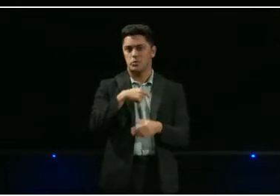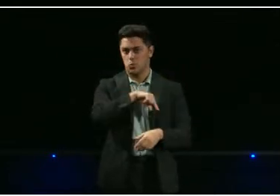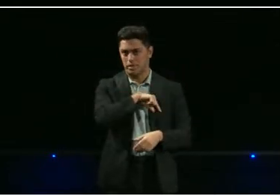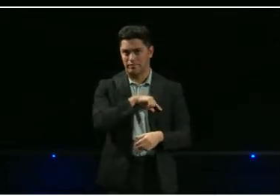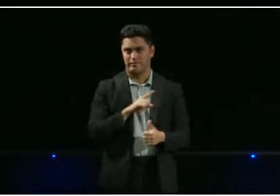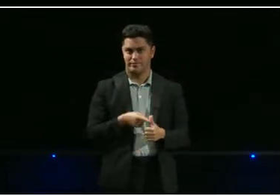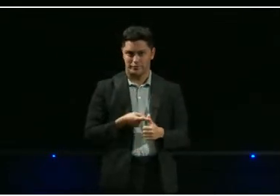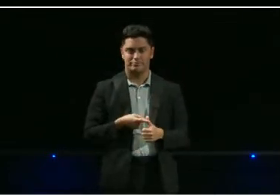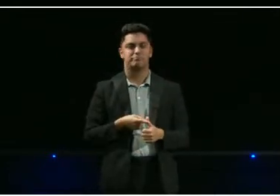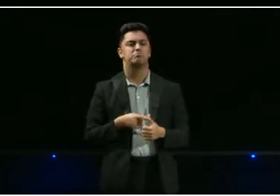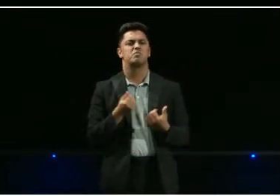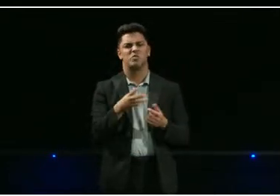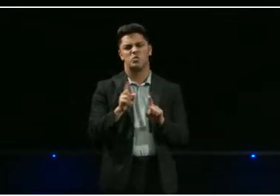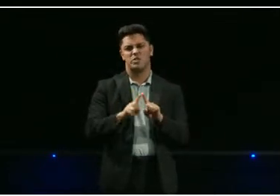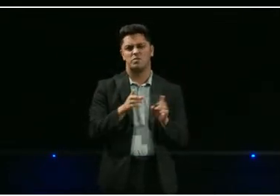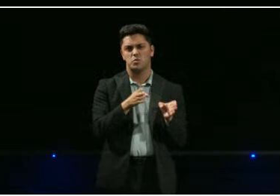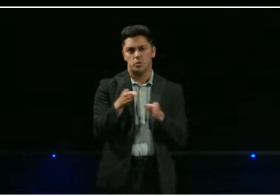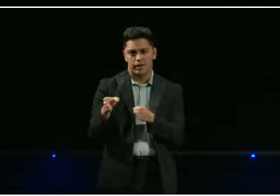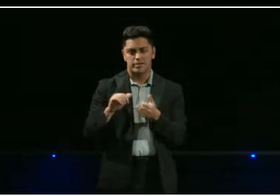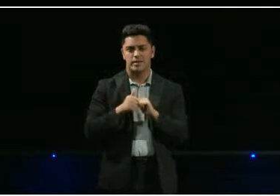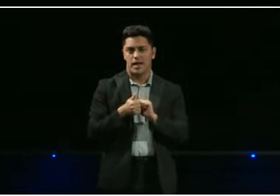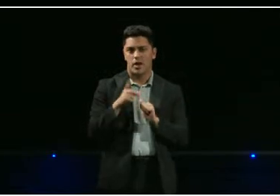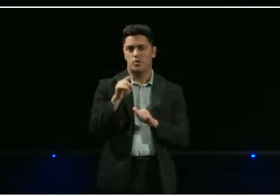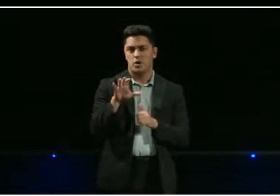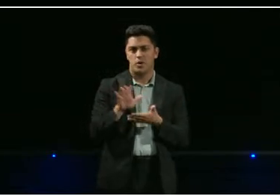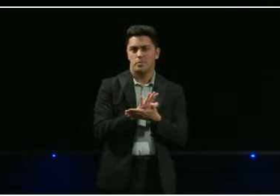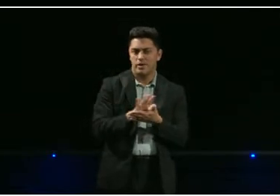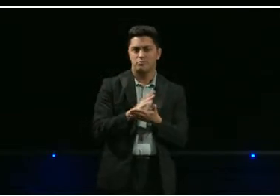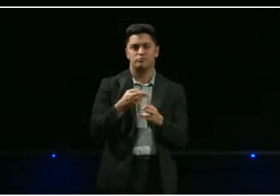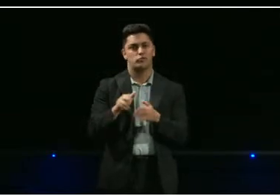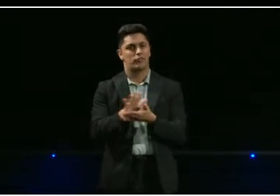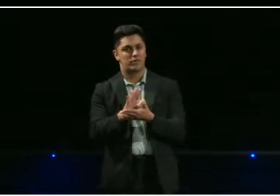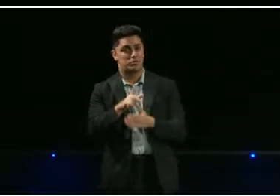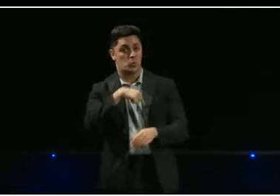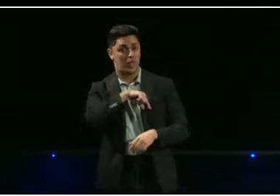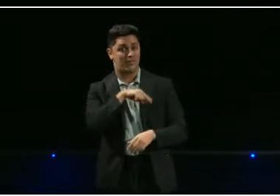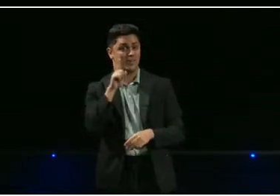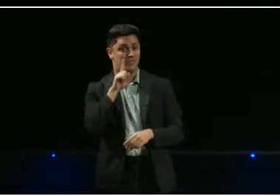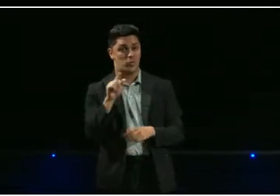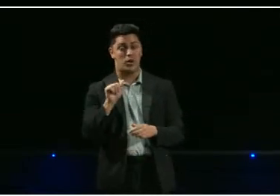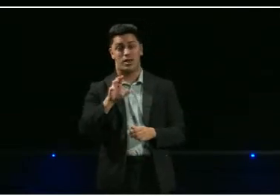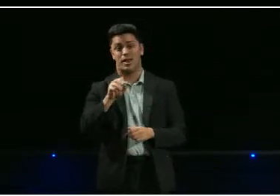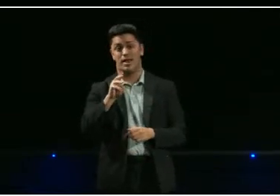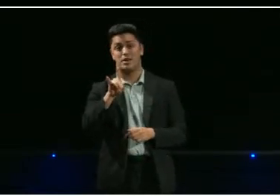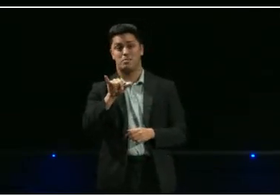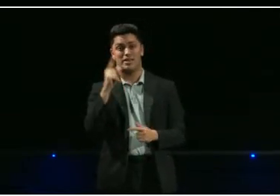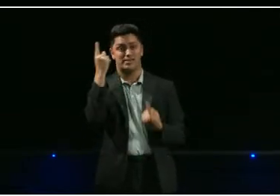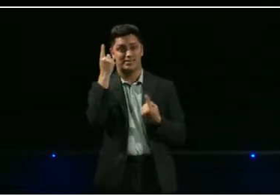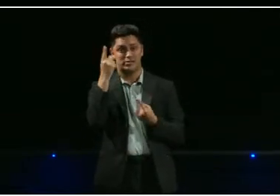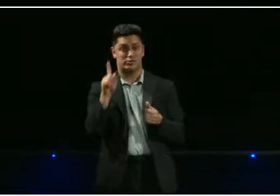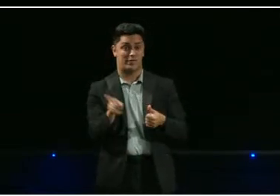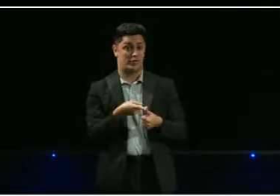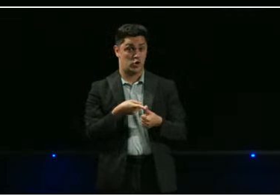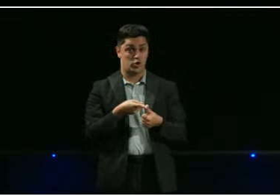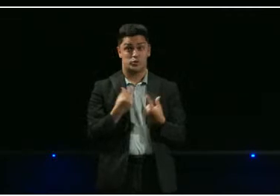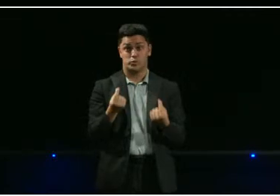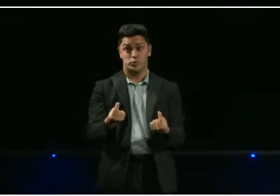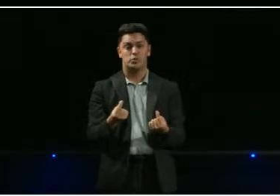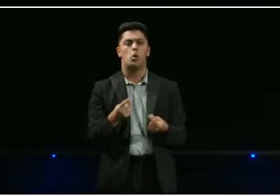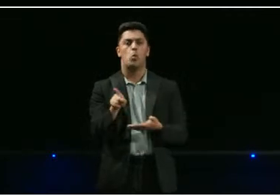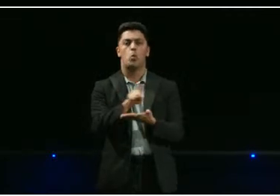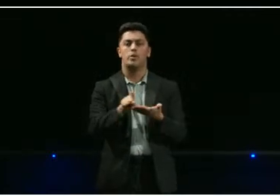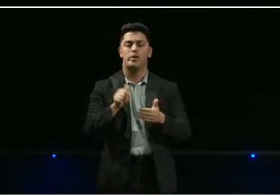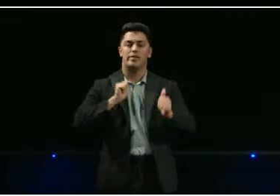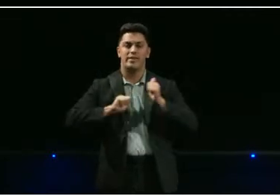qualify. There's a couple different ways by which documentary short films can qualify for Academy consideration. The first step is by doing a